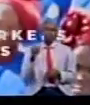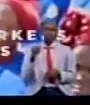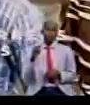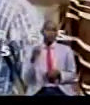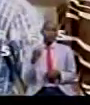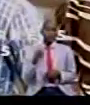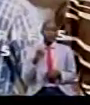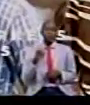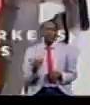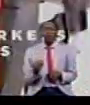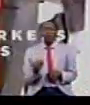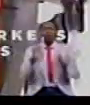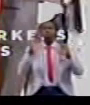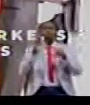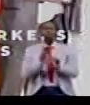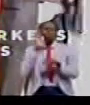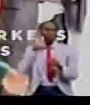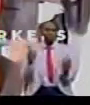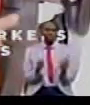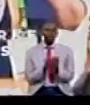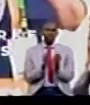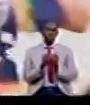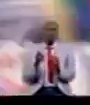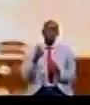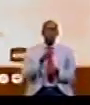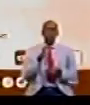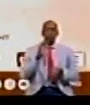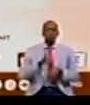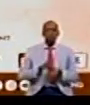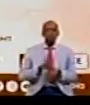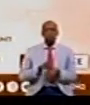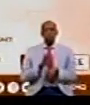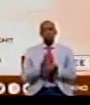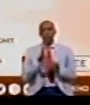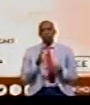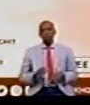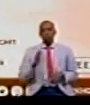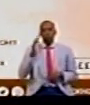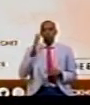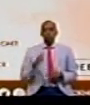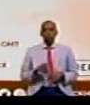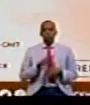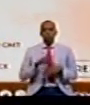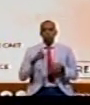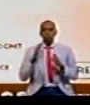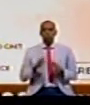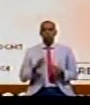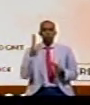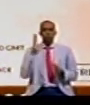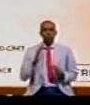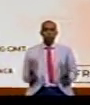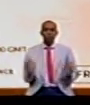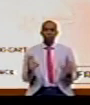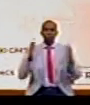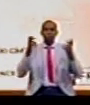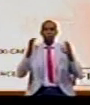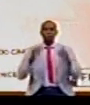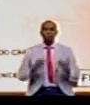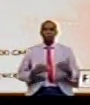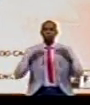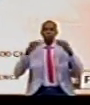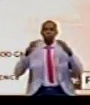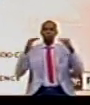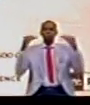can no longer preach again because of discouragement. We want to ask God and say, Father, every storm that is raging